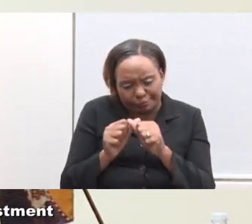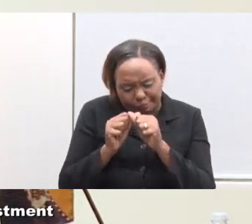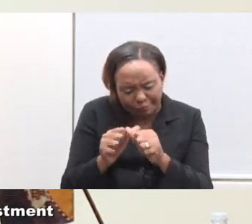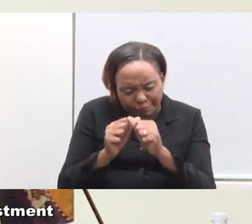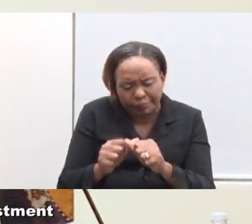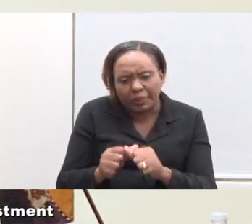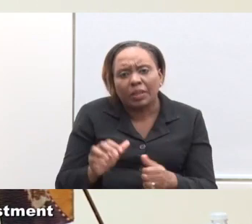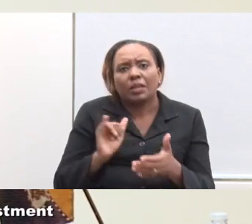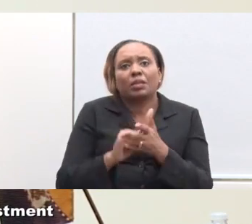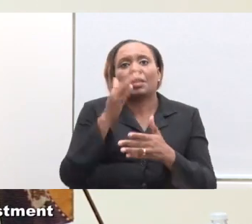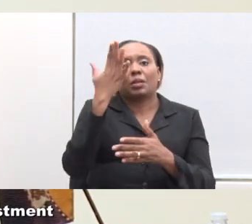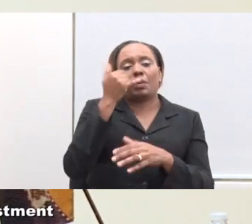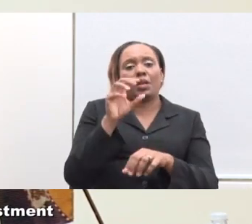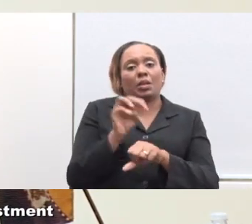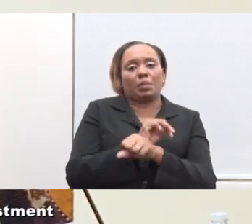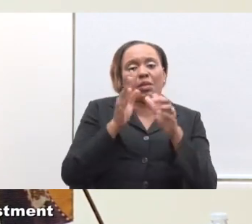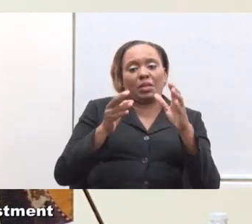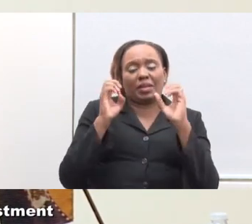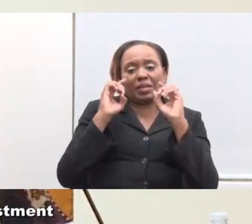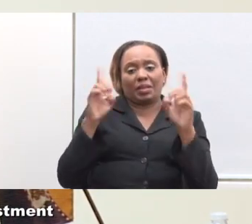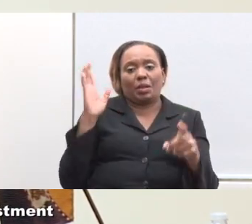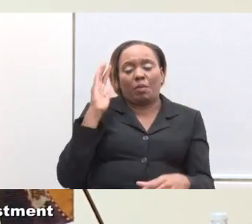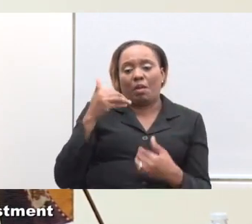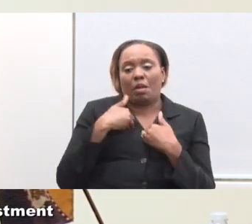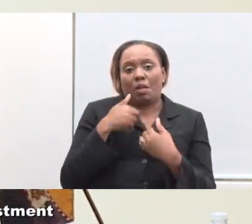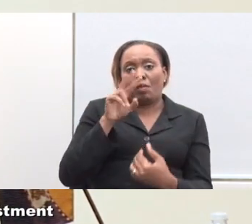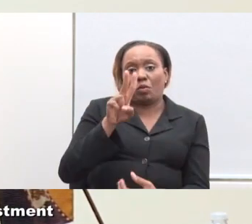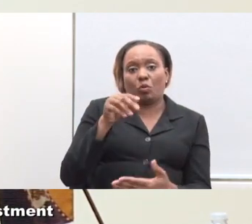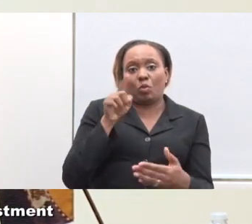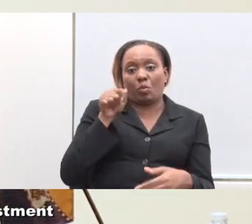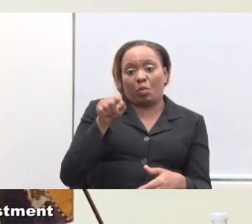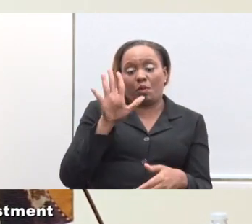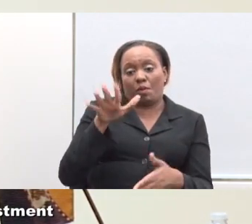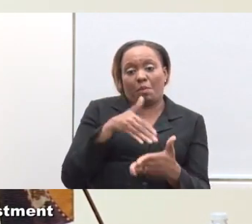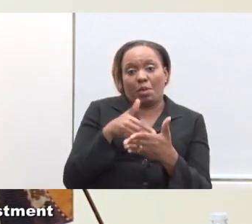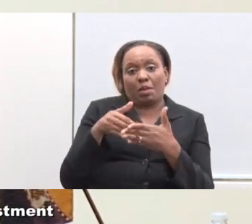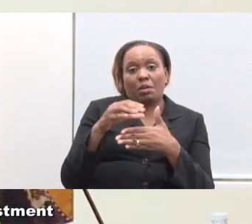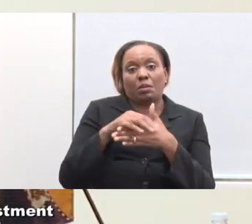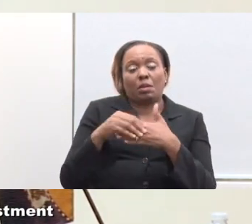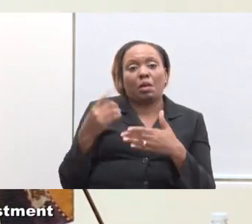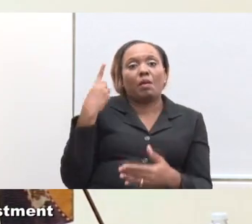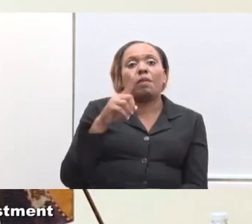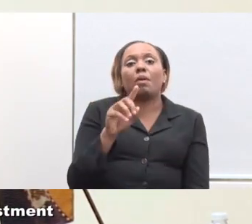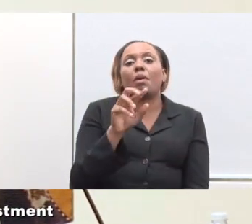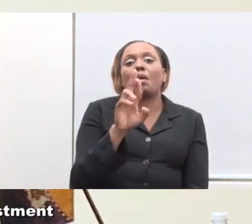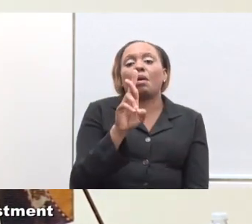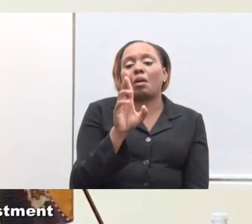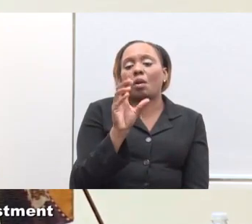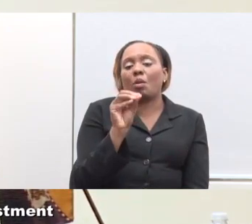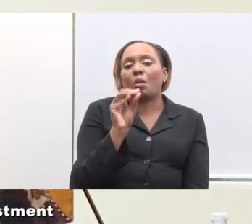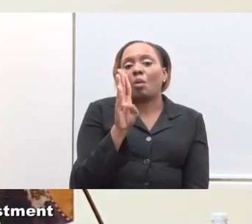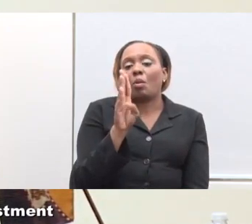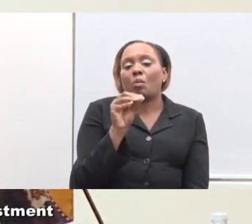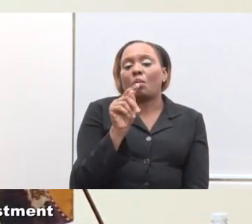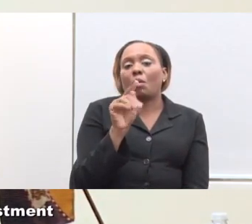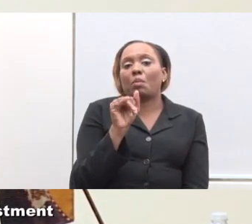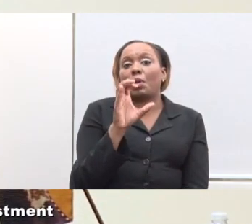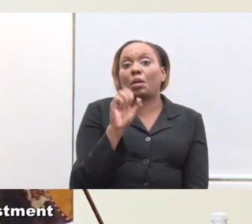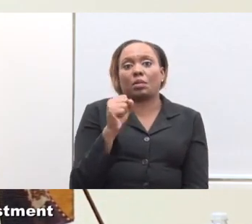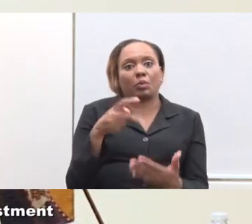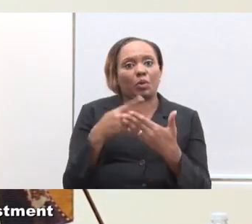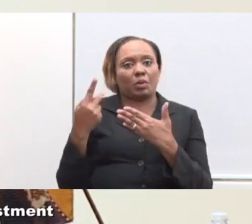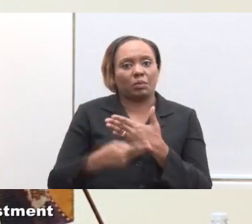Education is being given $2.5 million for a robotics program, because it is not going to be good enough for Barbadian